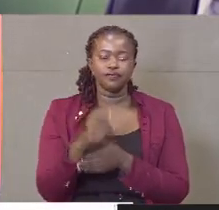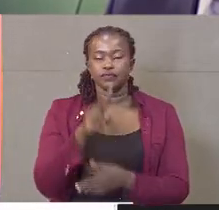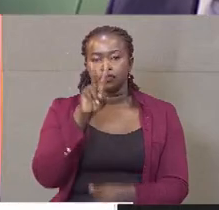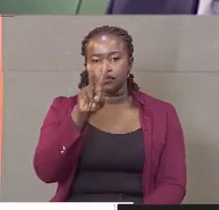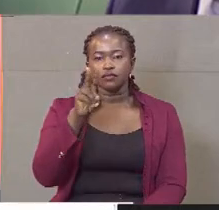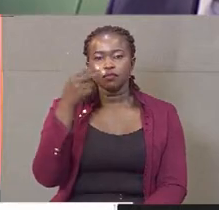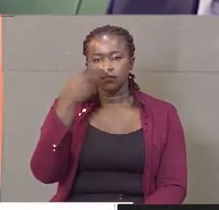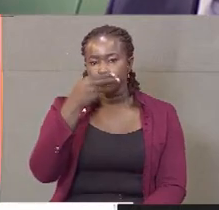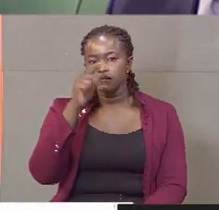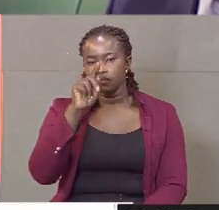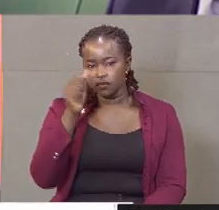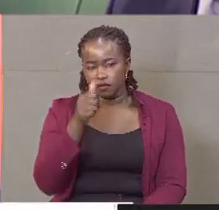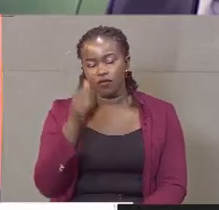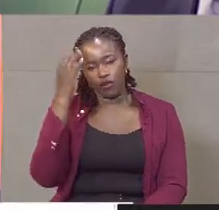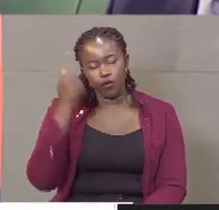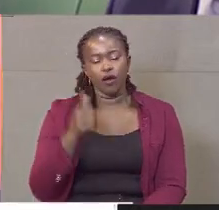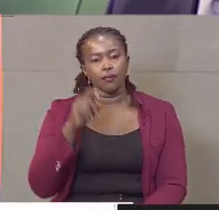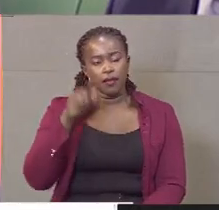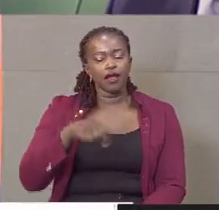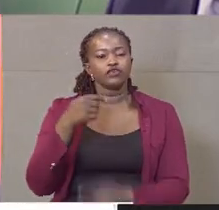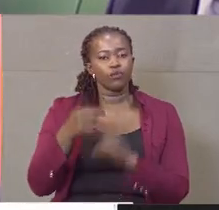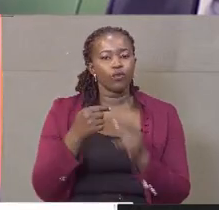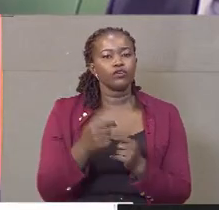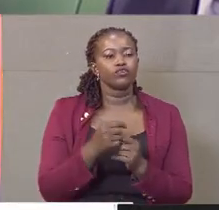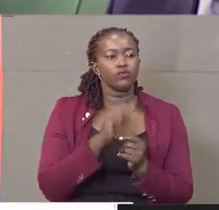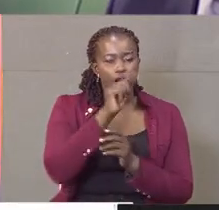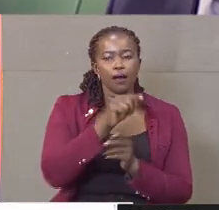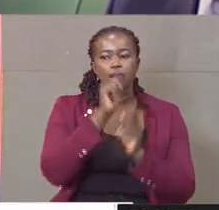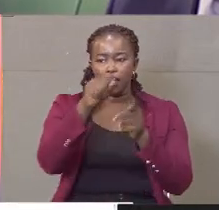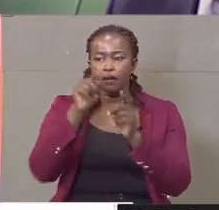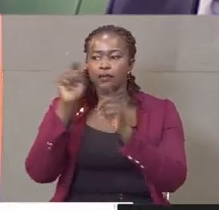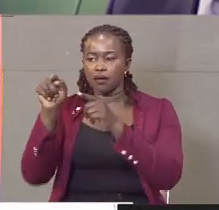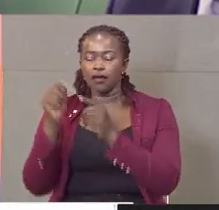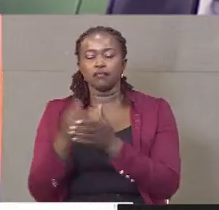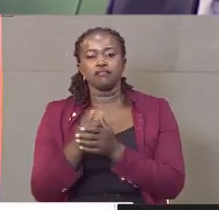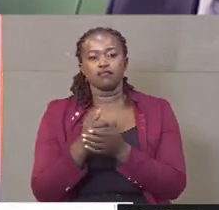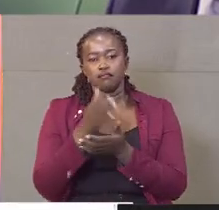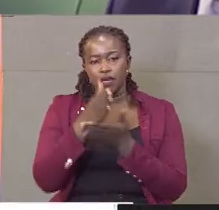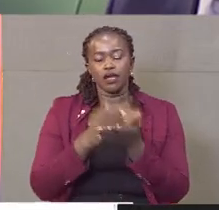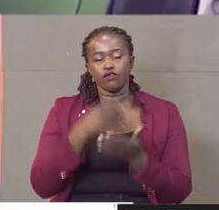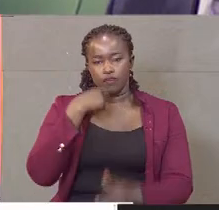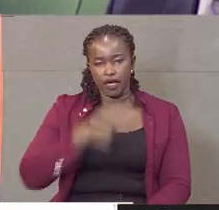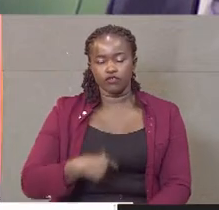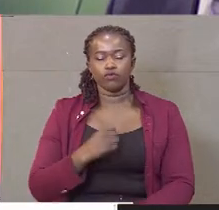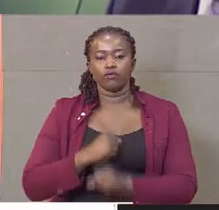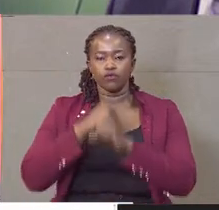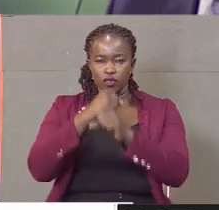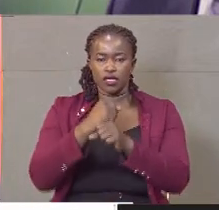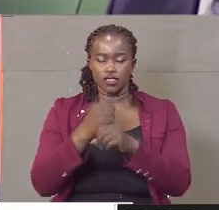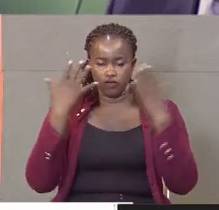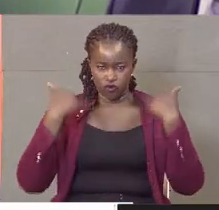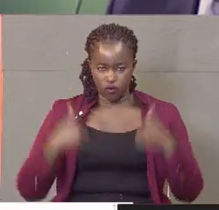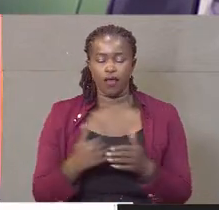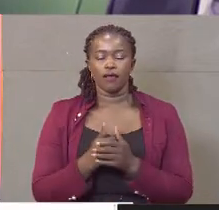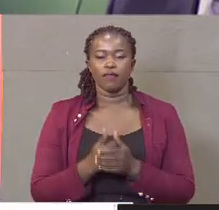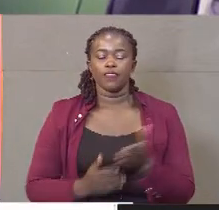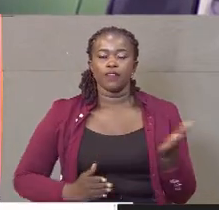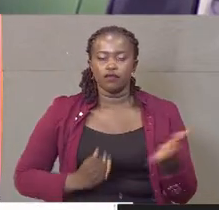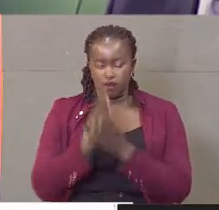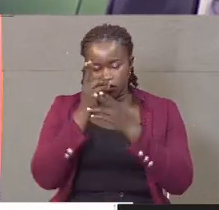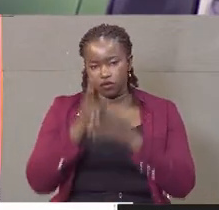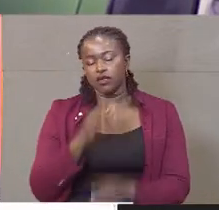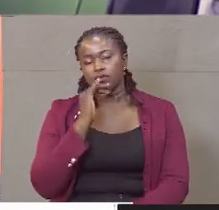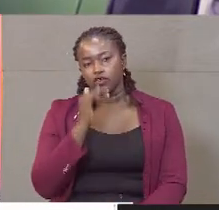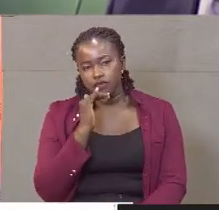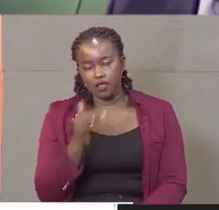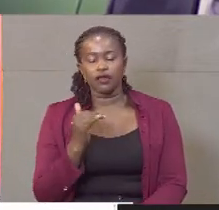VHTs, because they have to traverse, and it's part of the personal protective gear. But Right Honorable Speaker, I